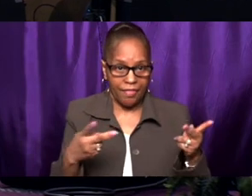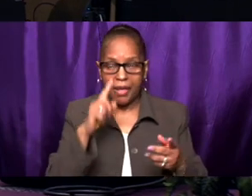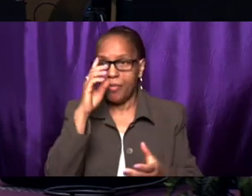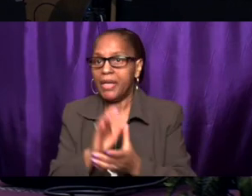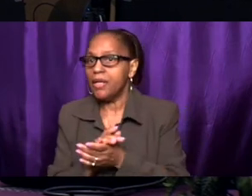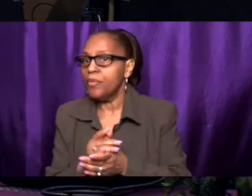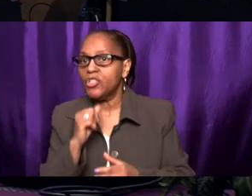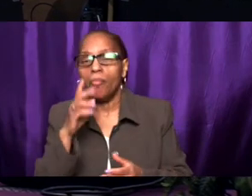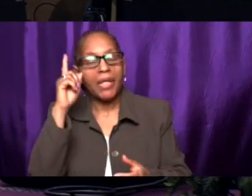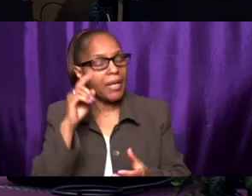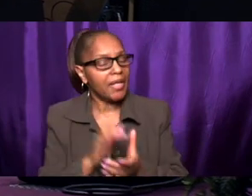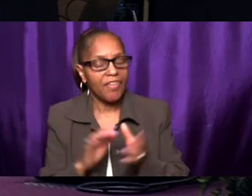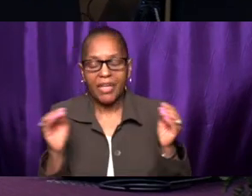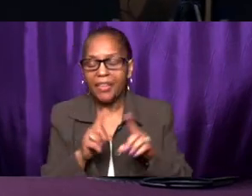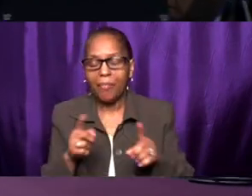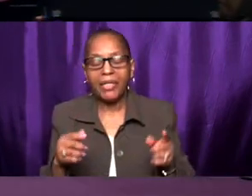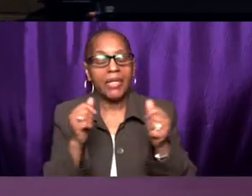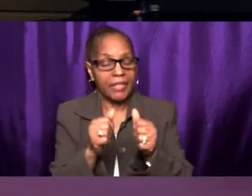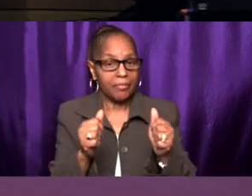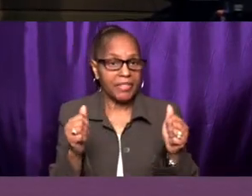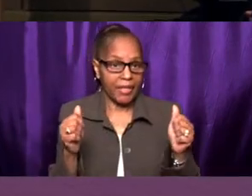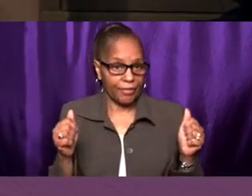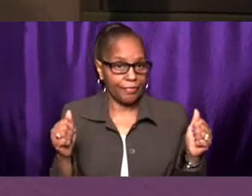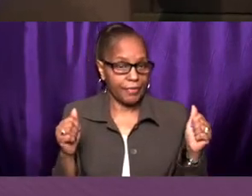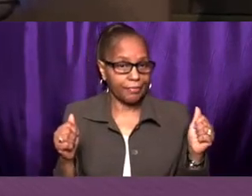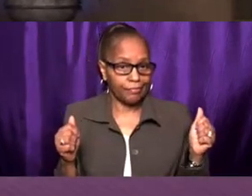in nothing but themselves.